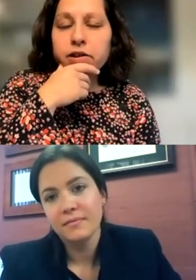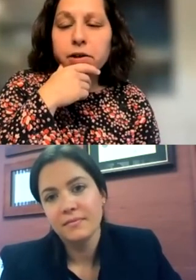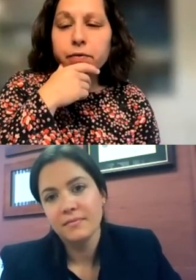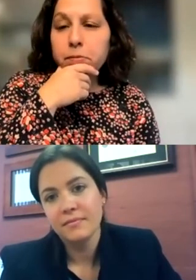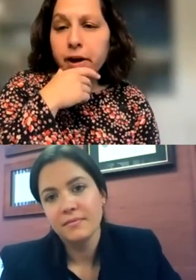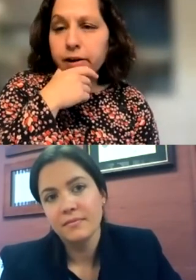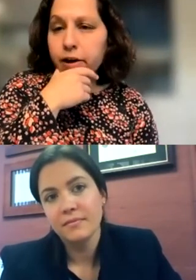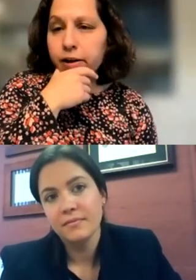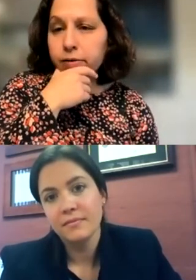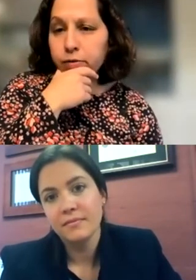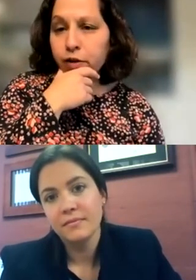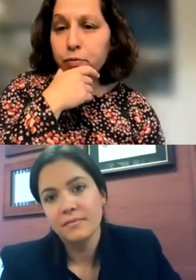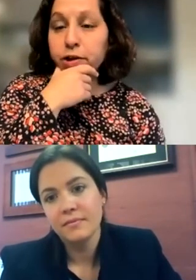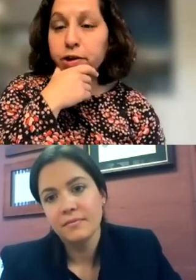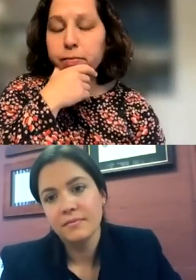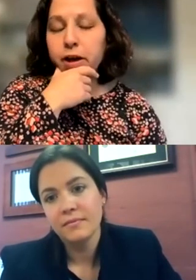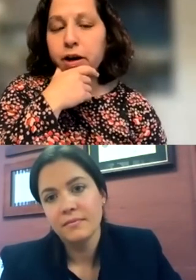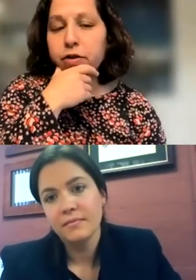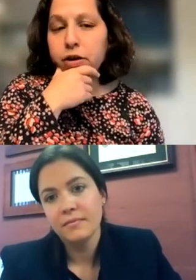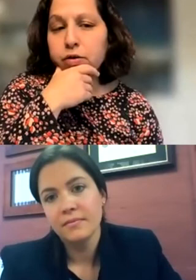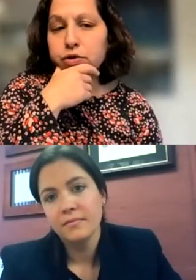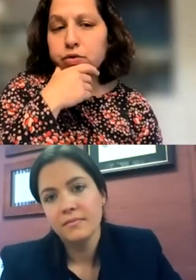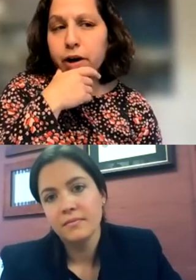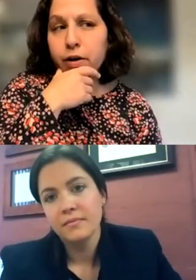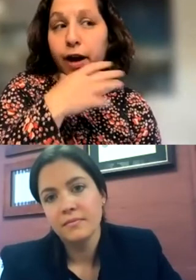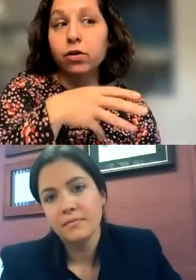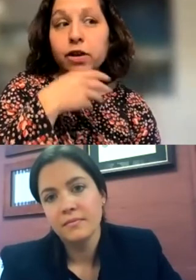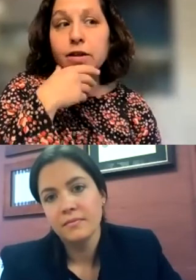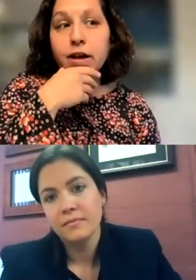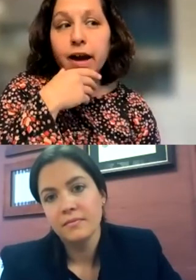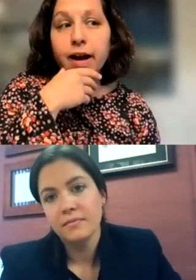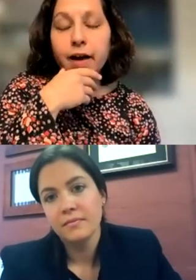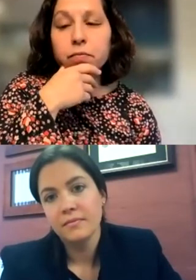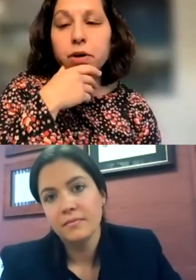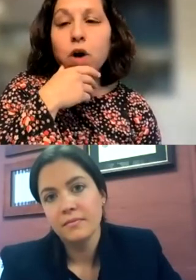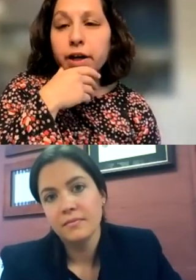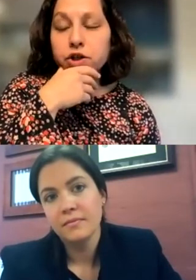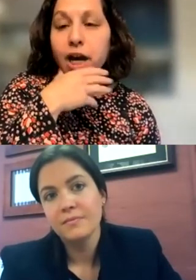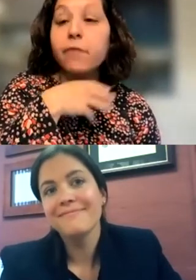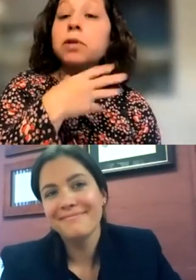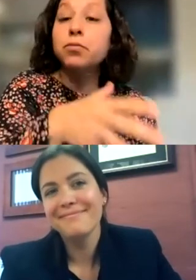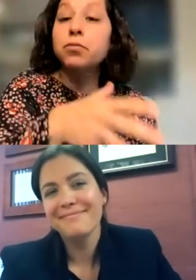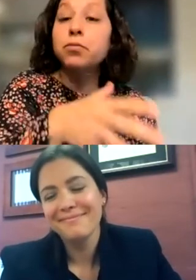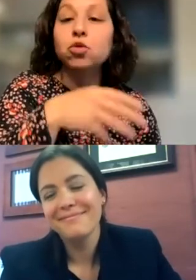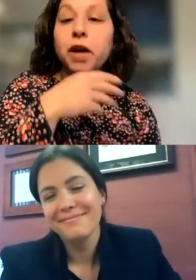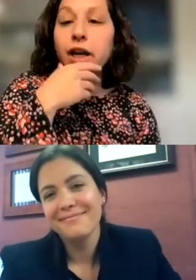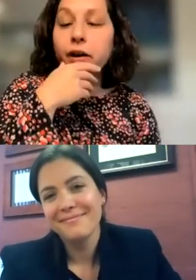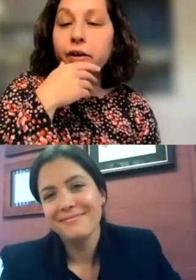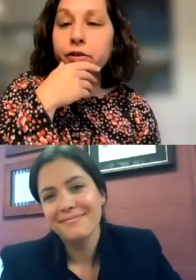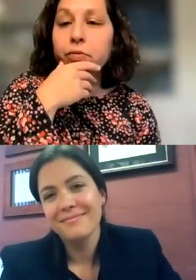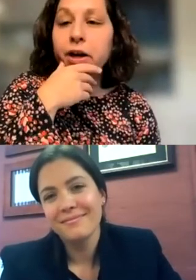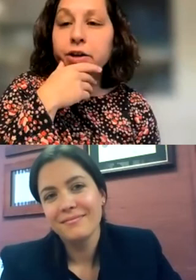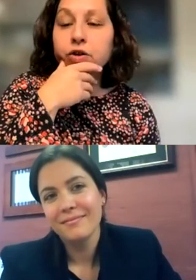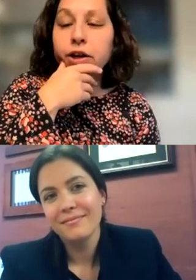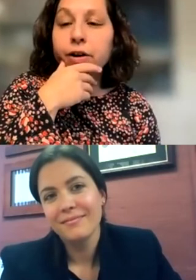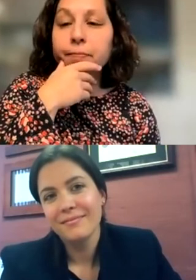some of the feedback I've gotten when I've participated as a coach, where faculty say, I haven't been watched, I haven't been observed doing anything since